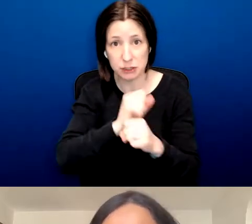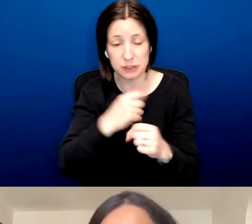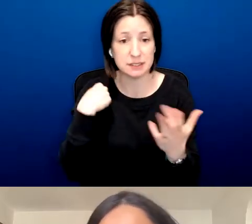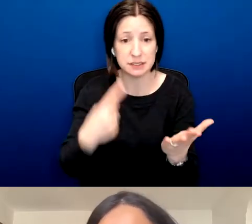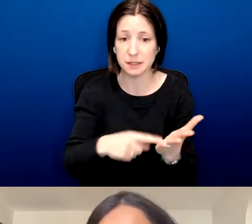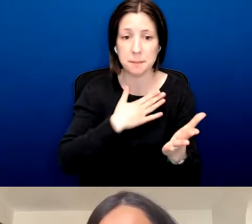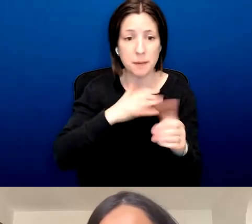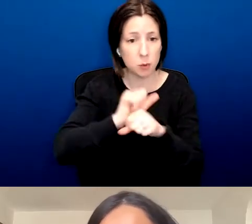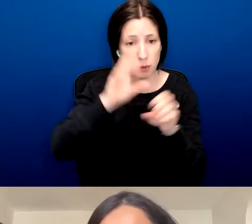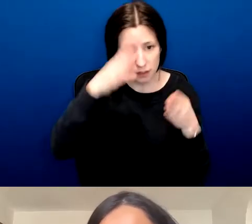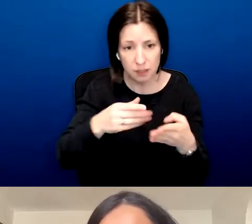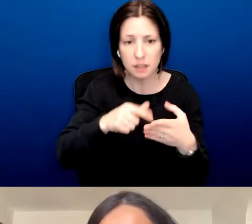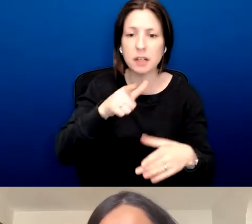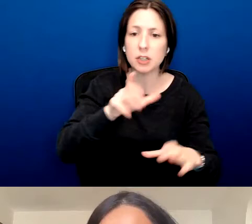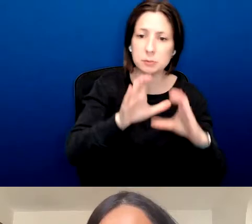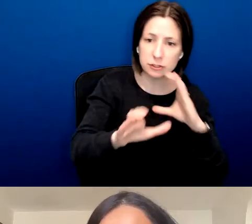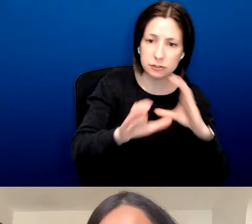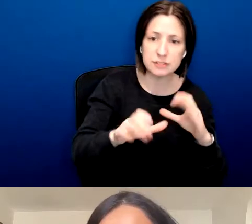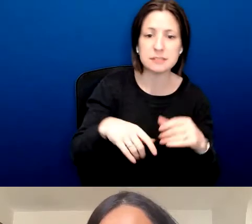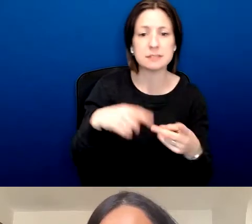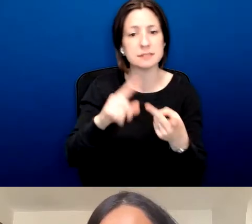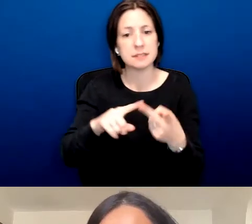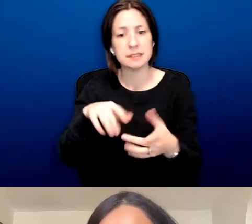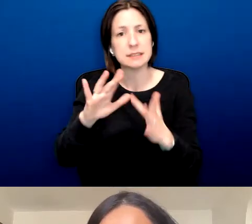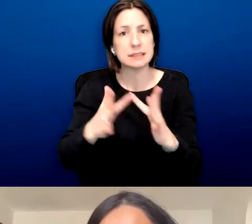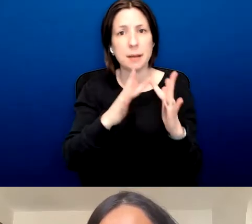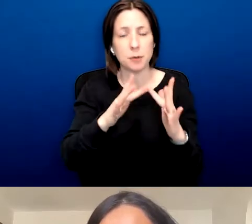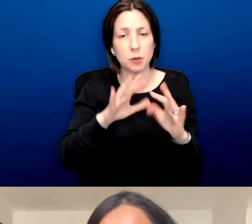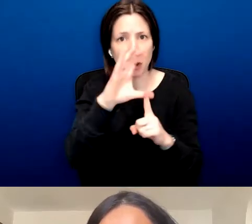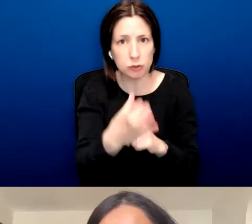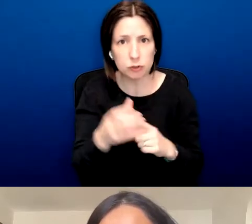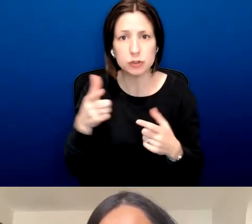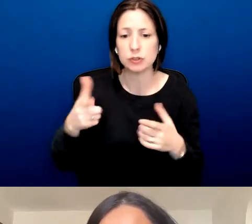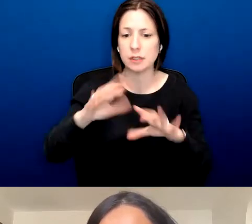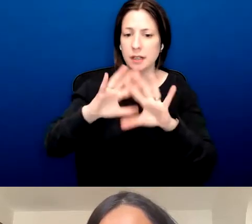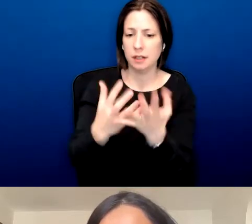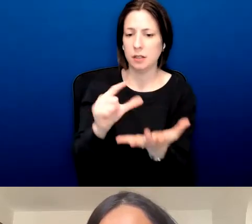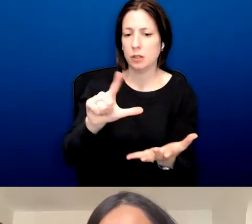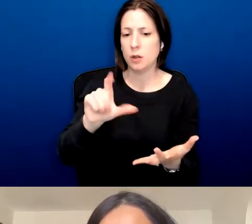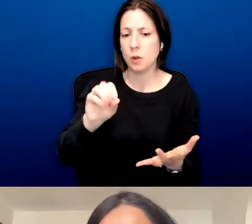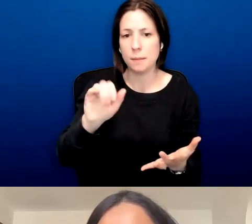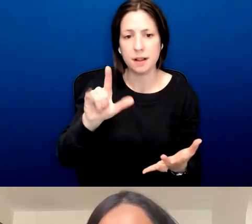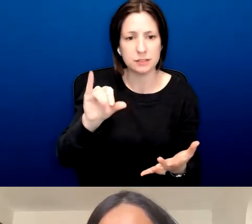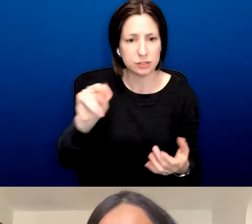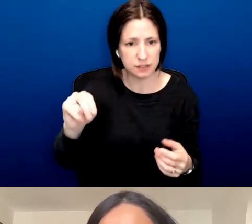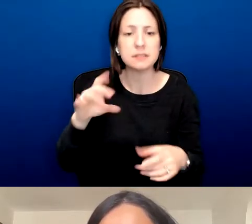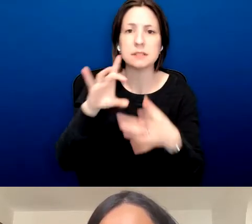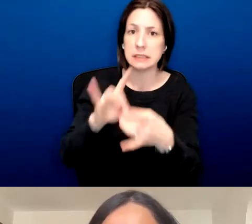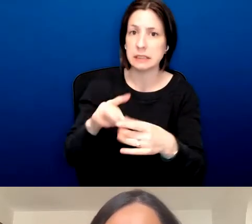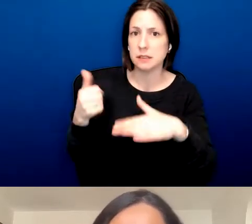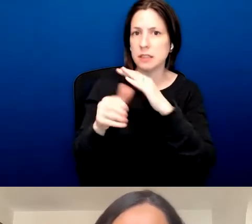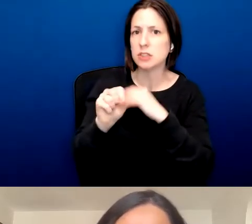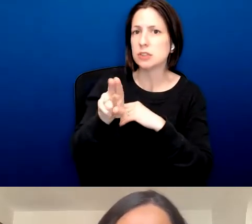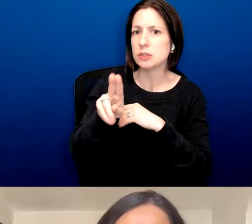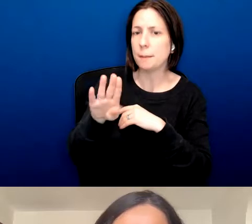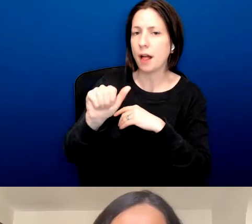around communication, cyberculture, and globalization in relation to subalternity and modernization.